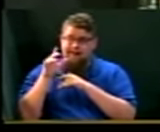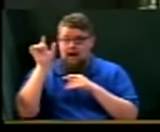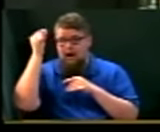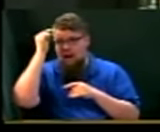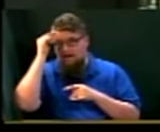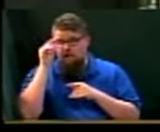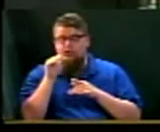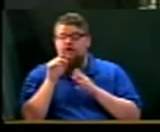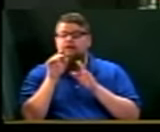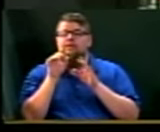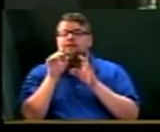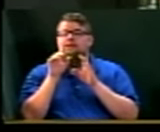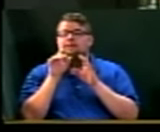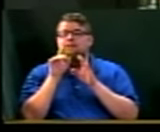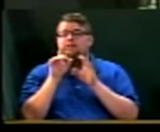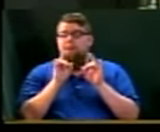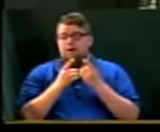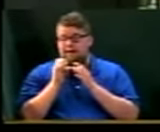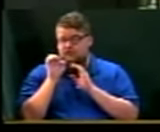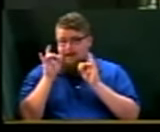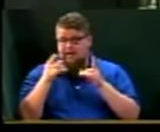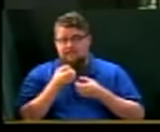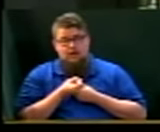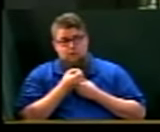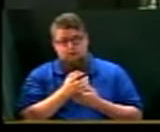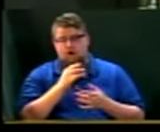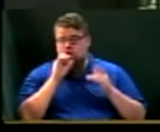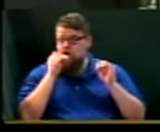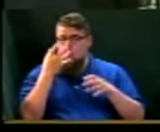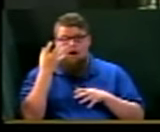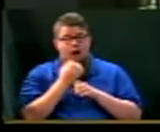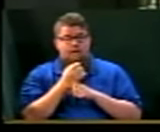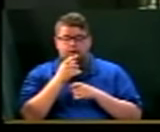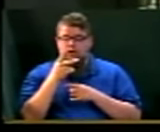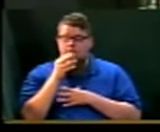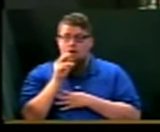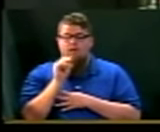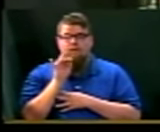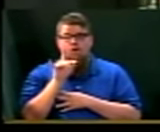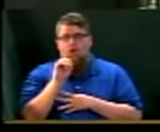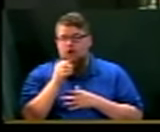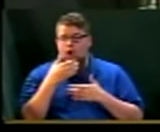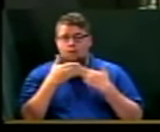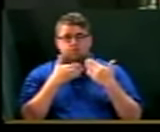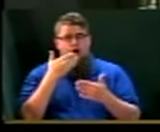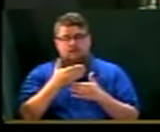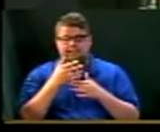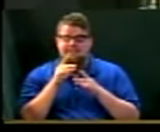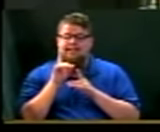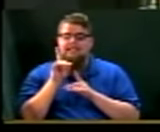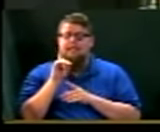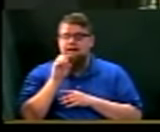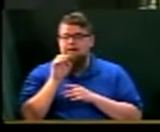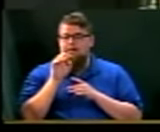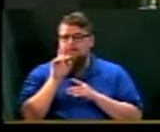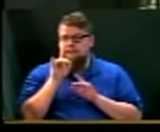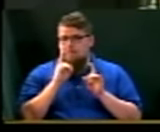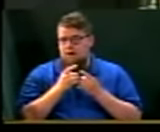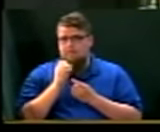governor, expressing that we have no confidence in the portfolio process or our Department of Education.